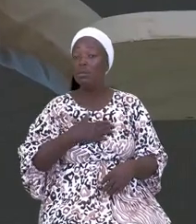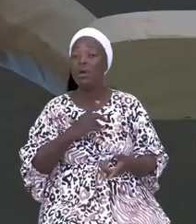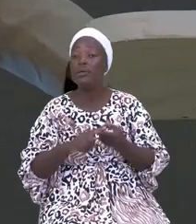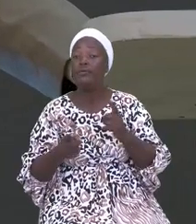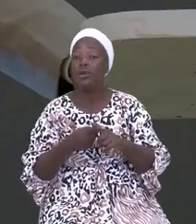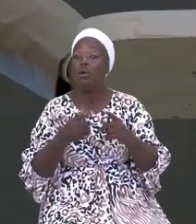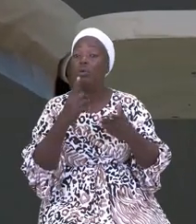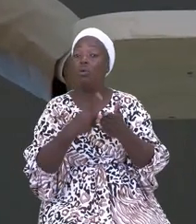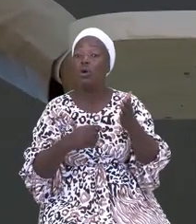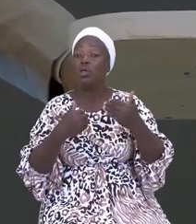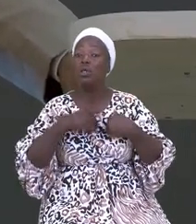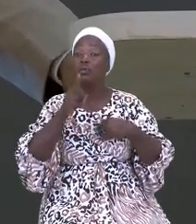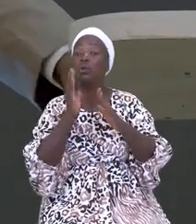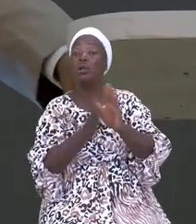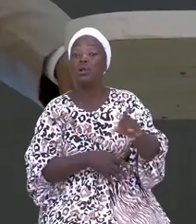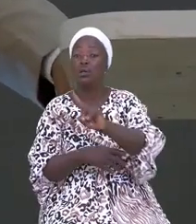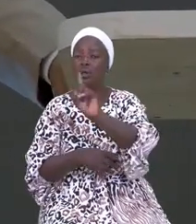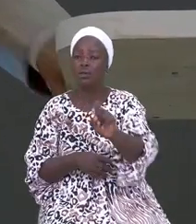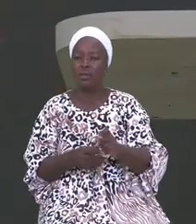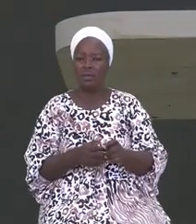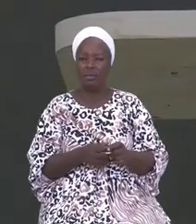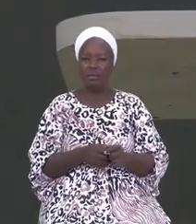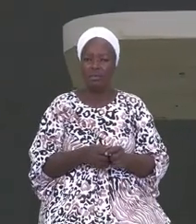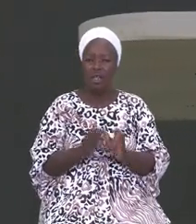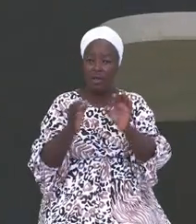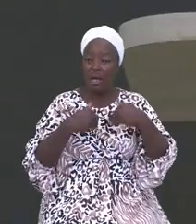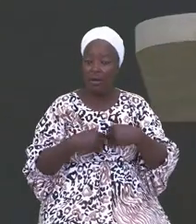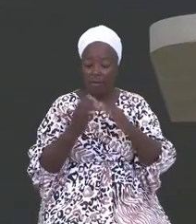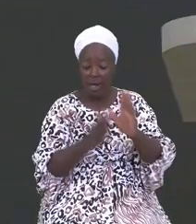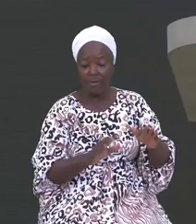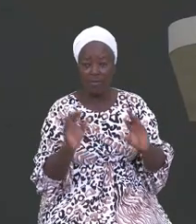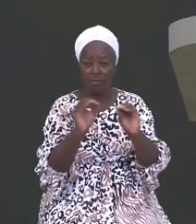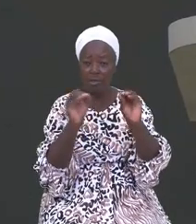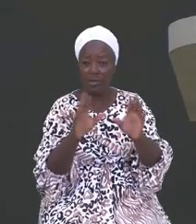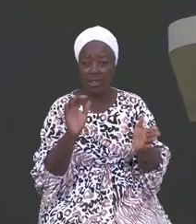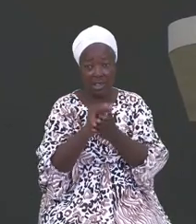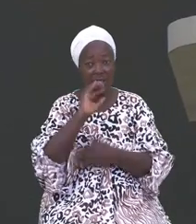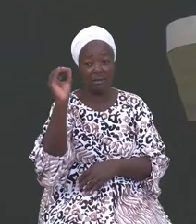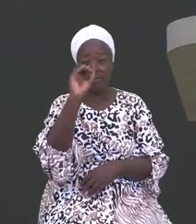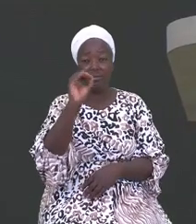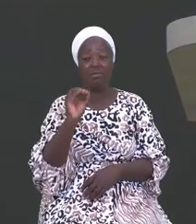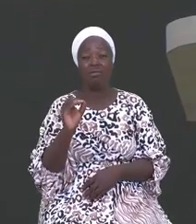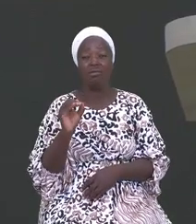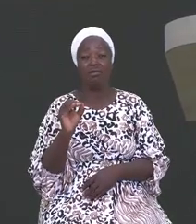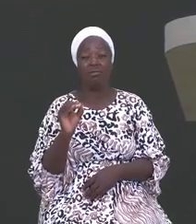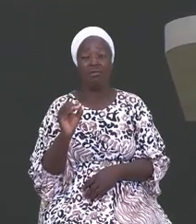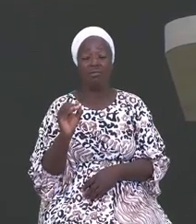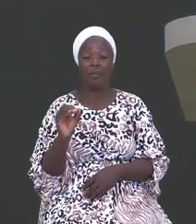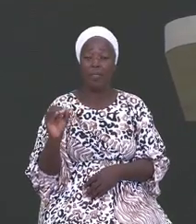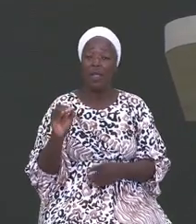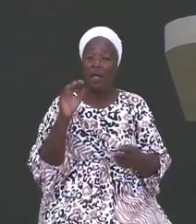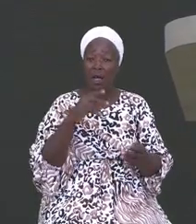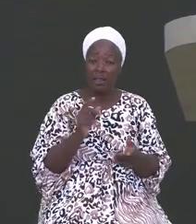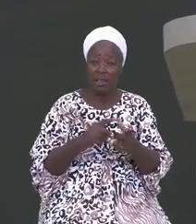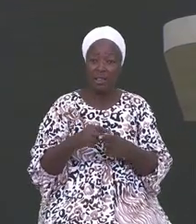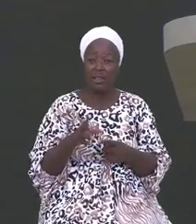left? If you have left nothing, that's zero. God will still give you 100-fold of what you